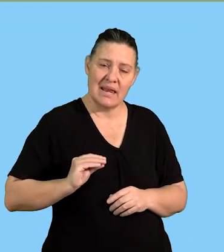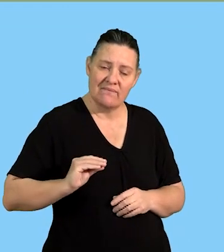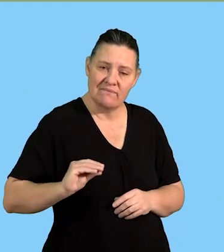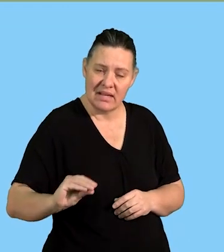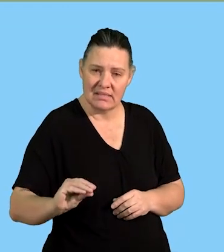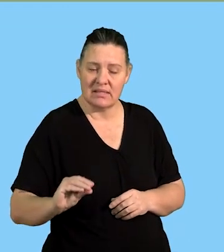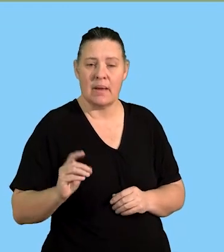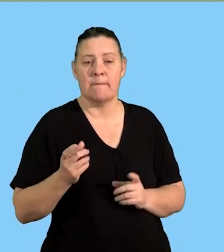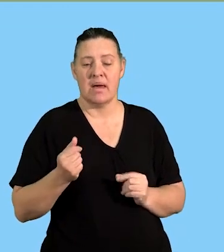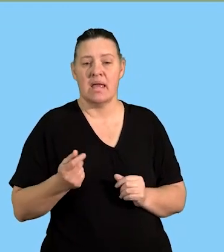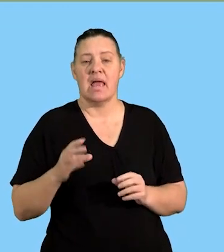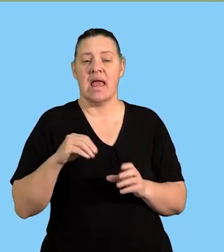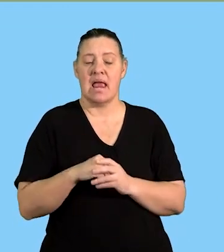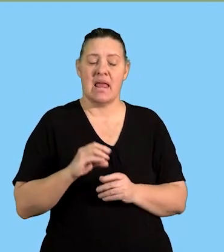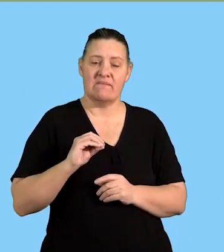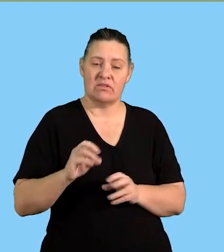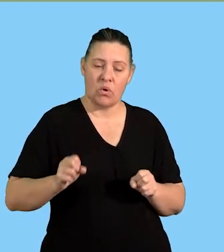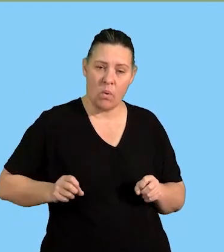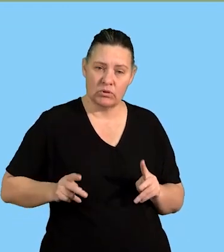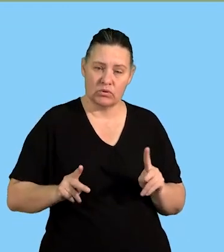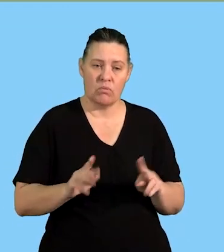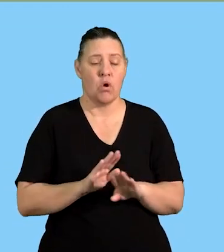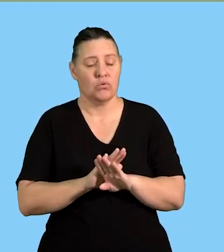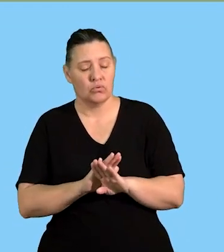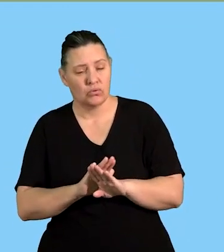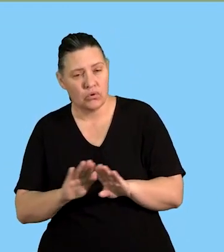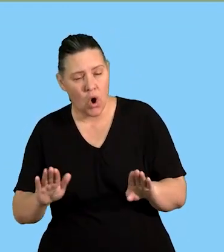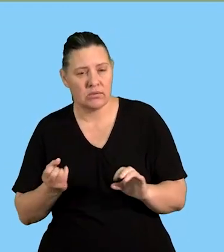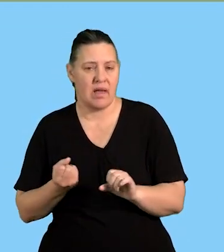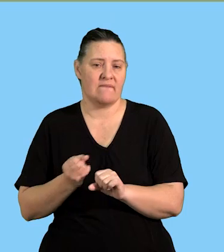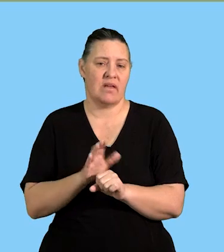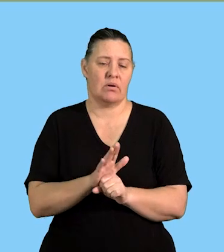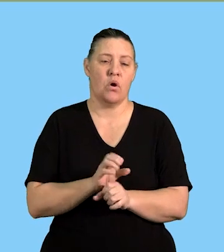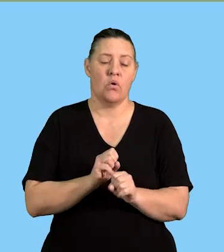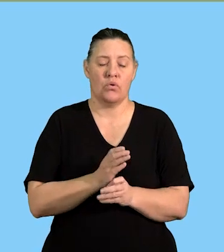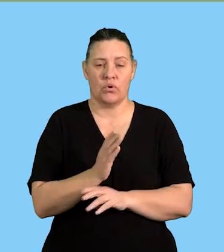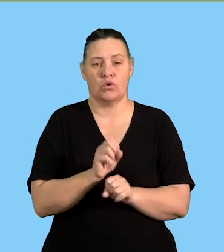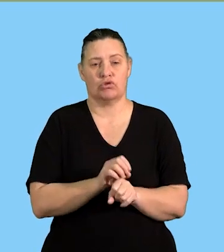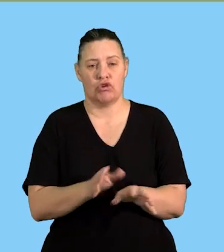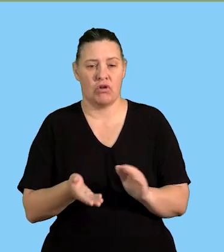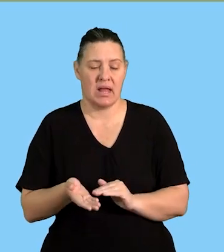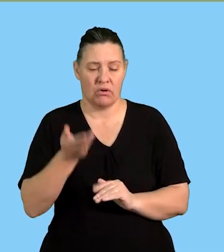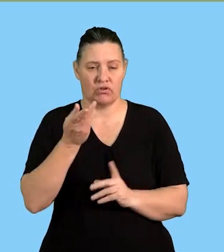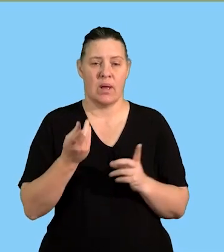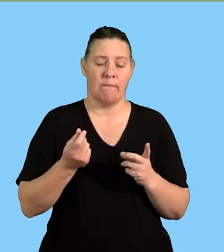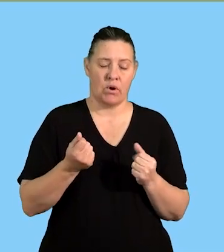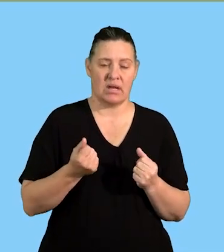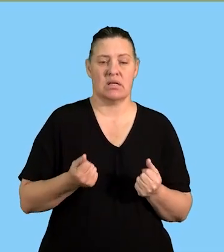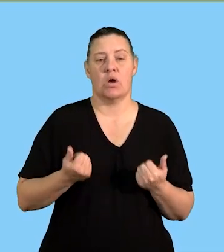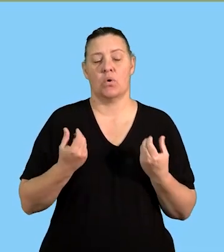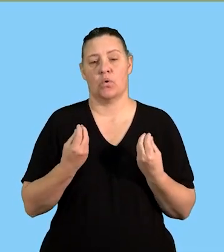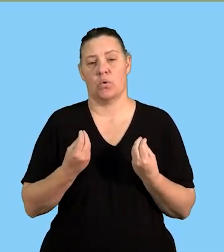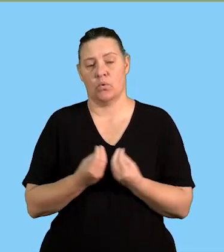invest the money in an investment opportunity which will not be affected by the general increase of prices of goods